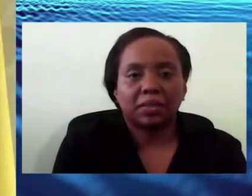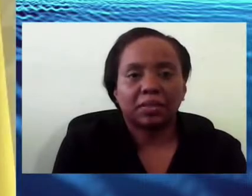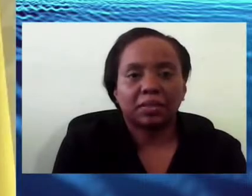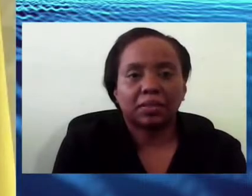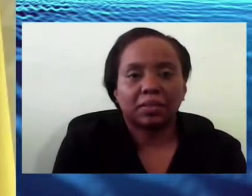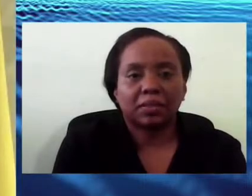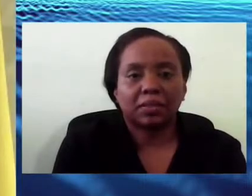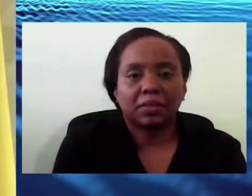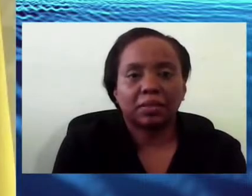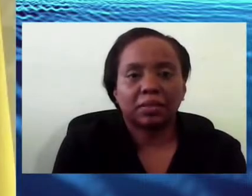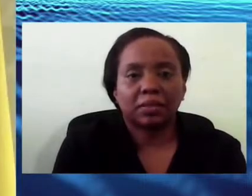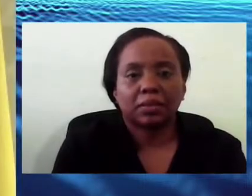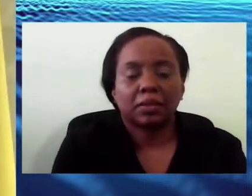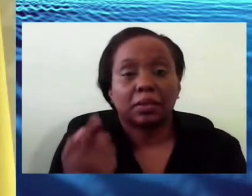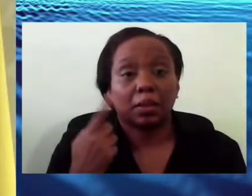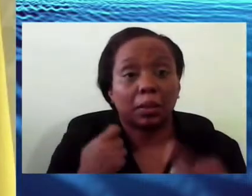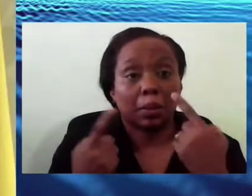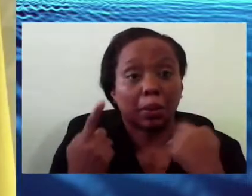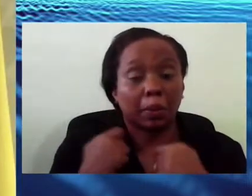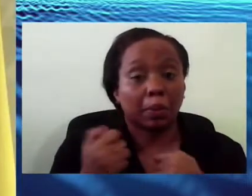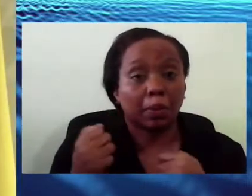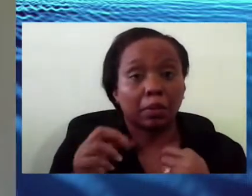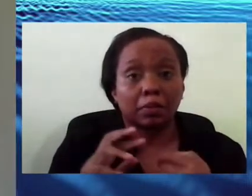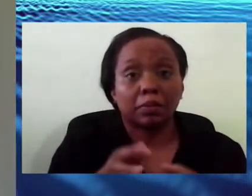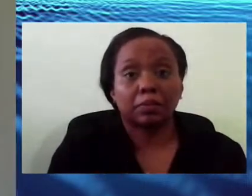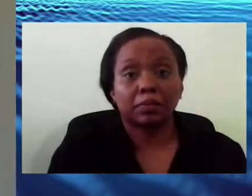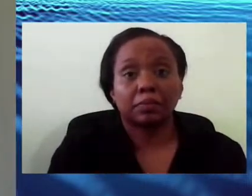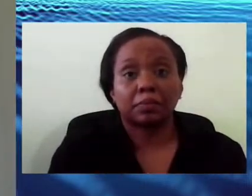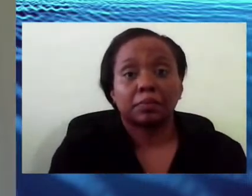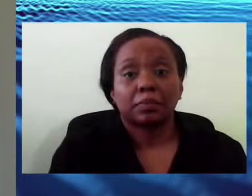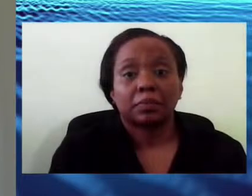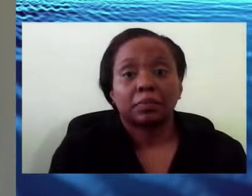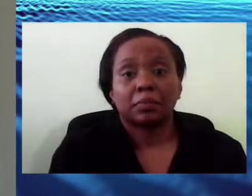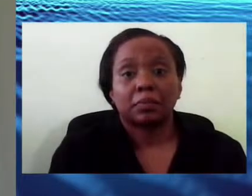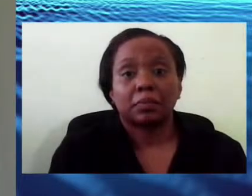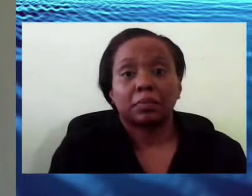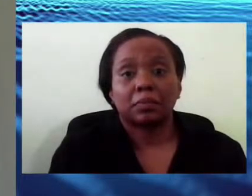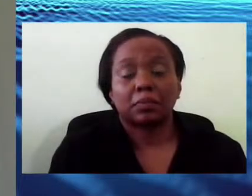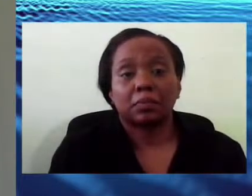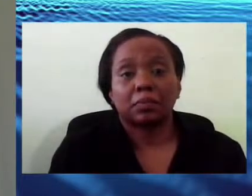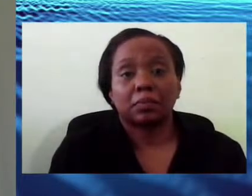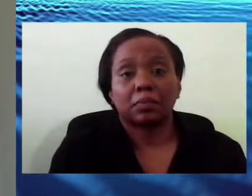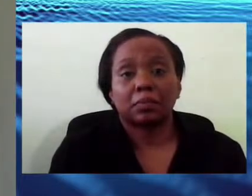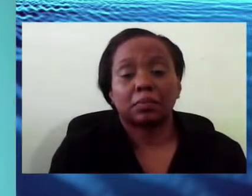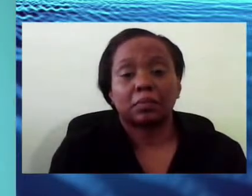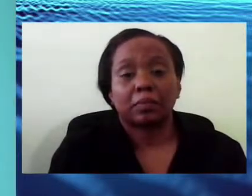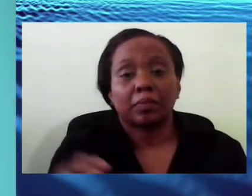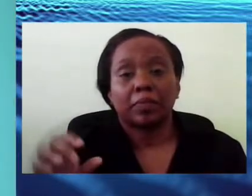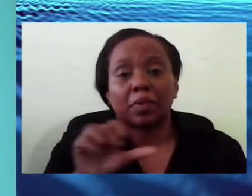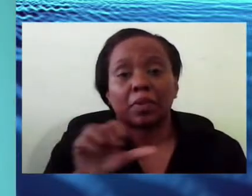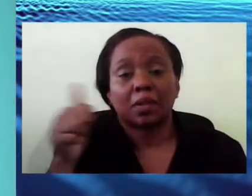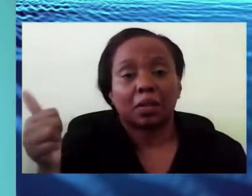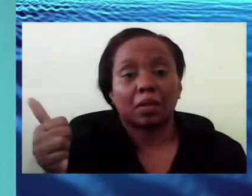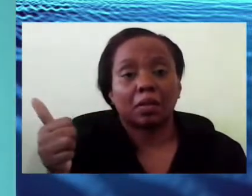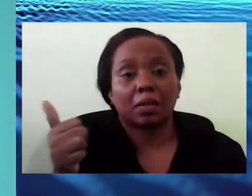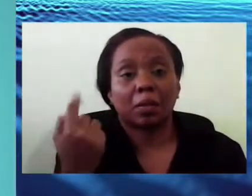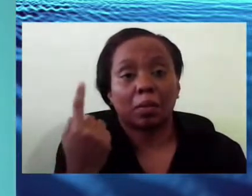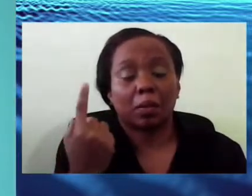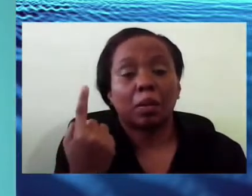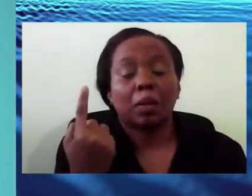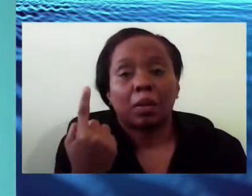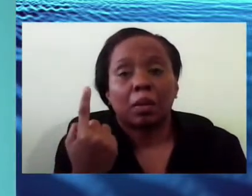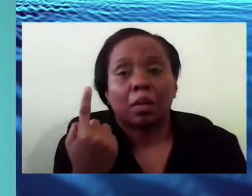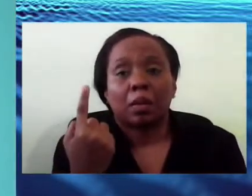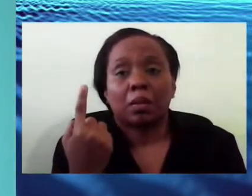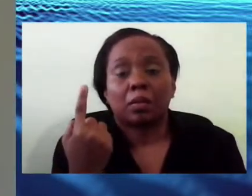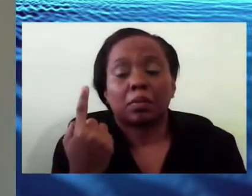Are there any further questions at this time? Well, another one to Minister Abram, just a quick one. In terms of